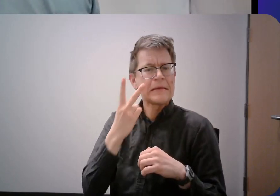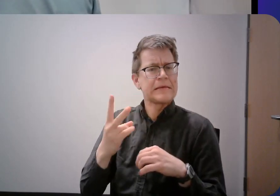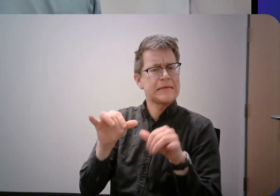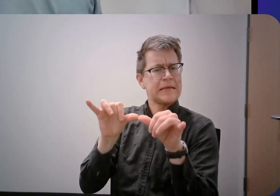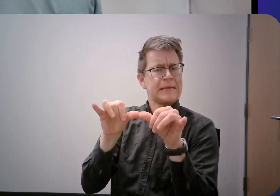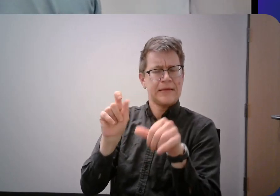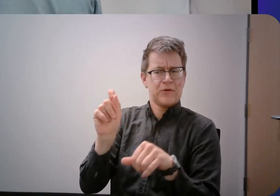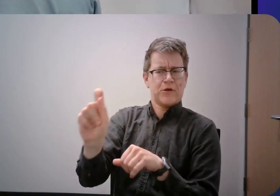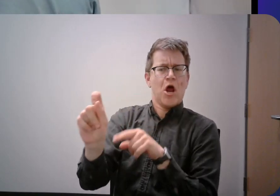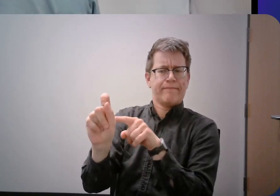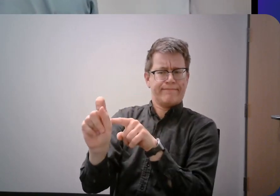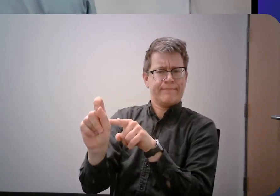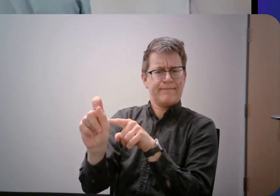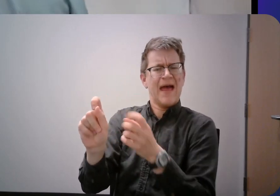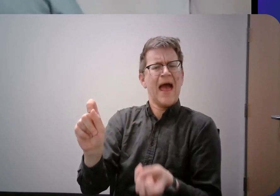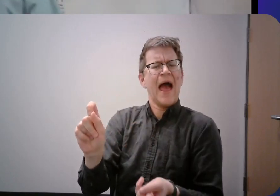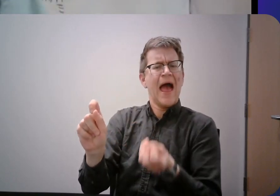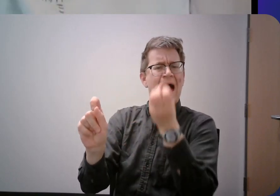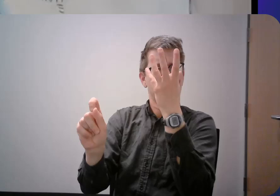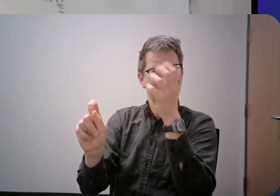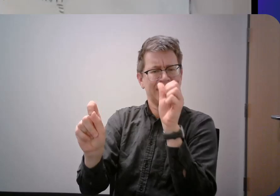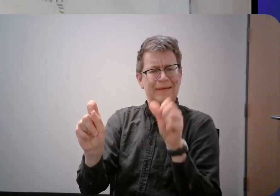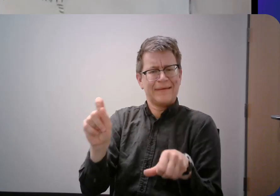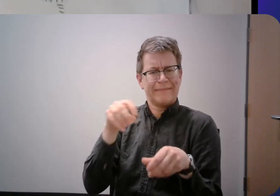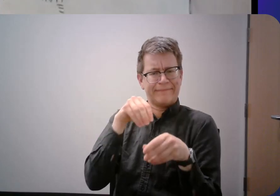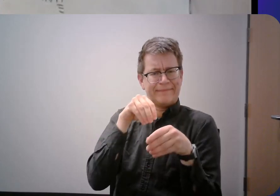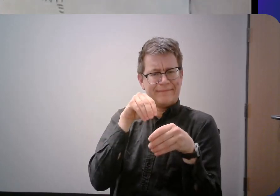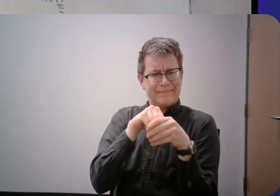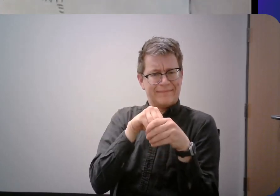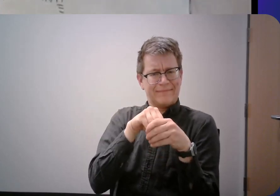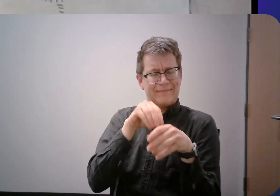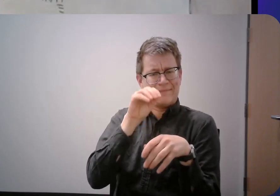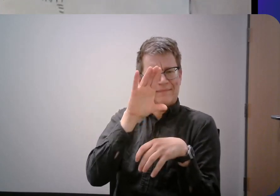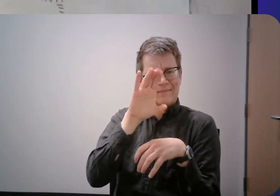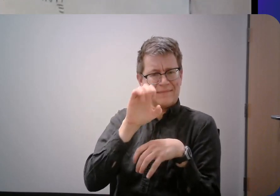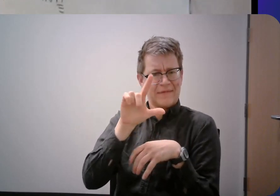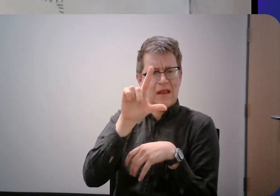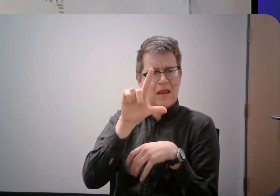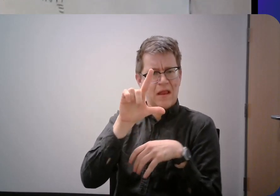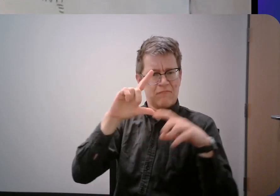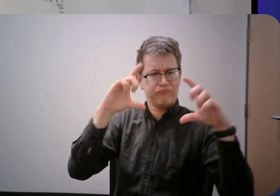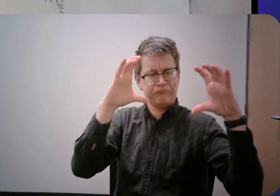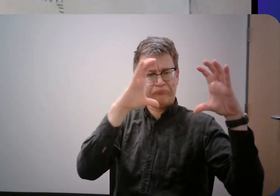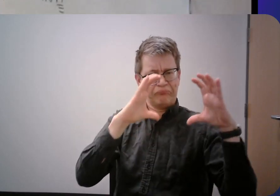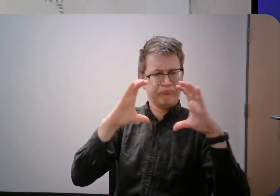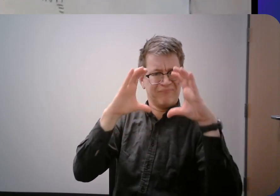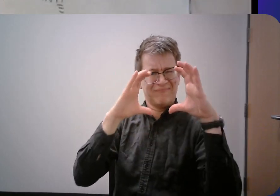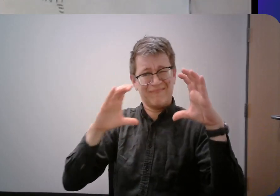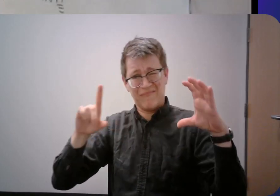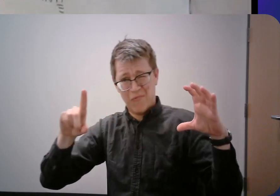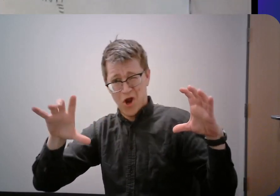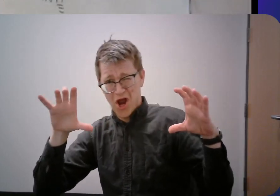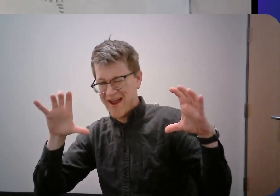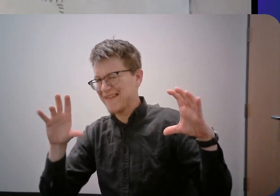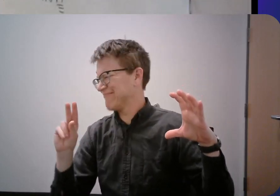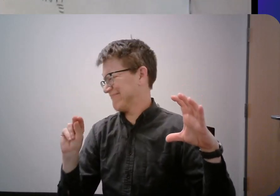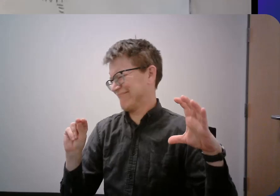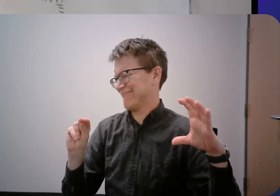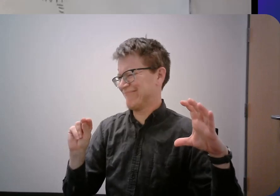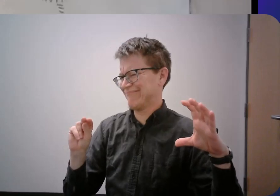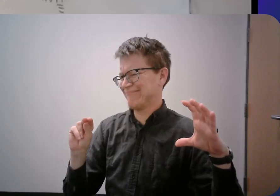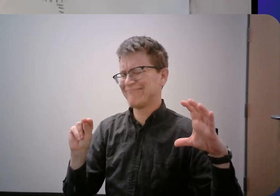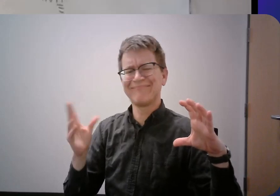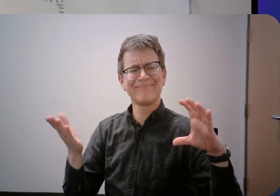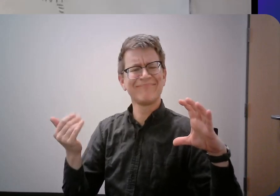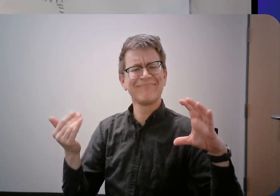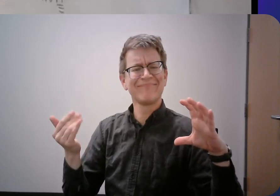and RNA in the A here also stands for acid, right? And by the way, it stands for nucleic because it comes from the word nucleus.